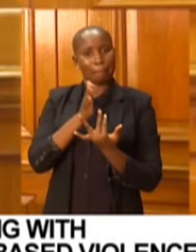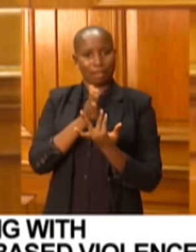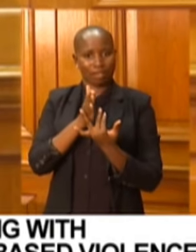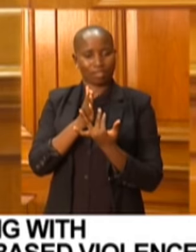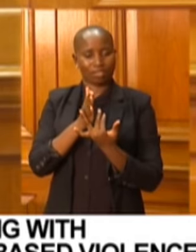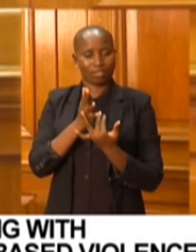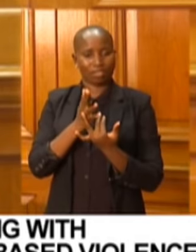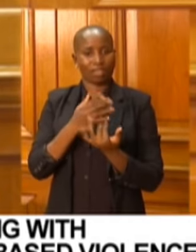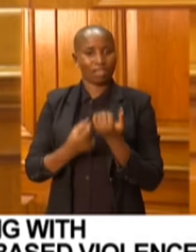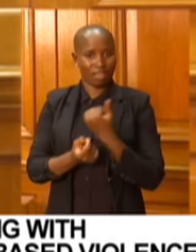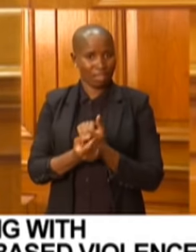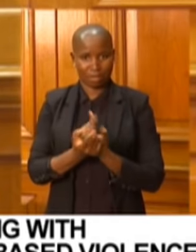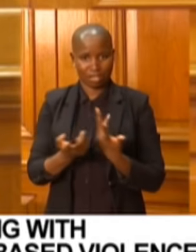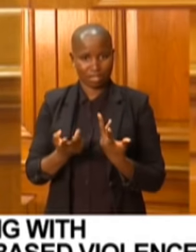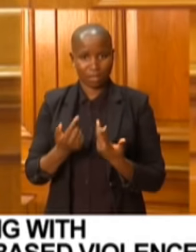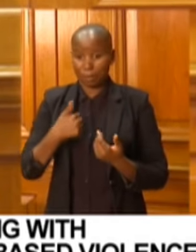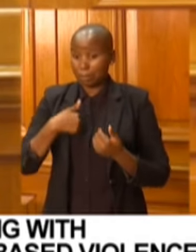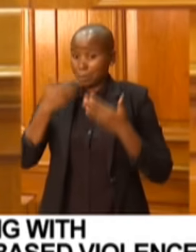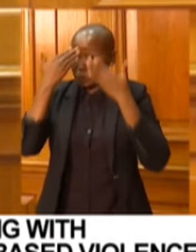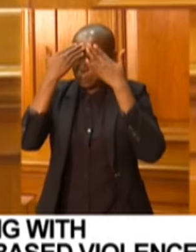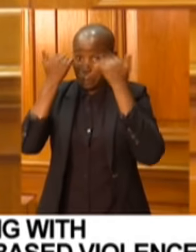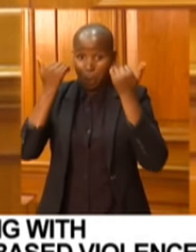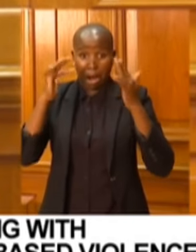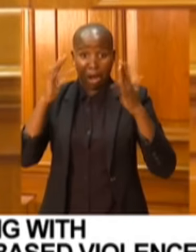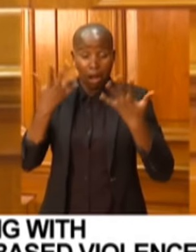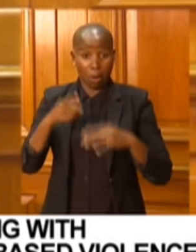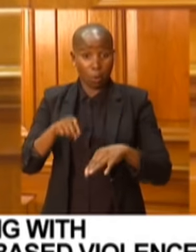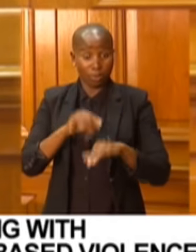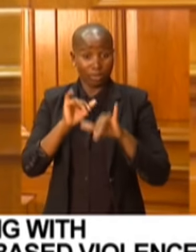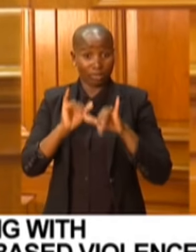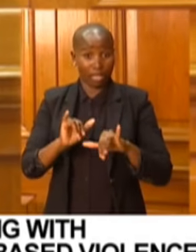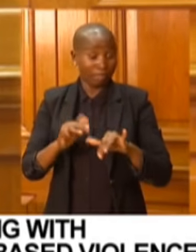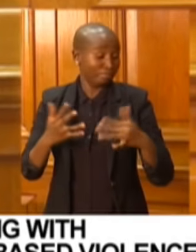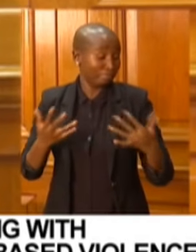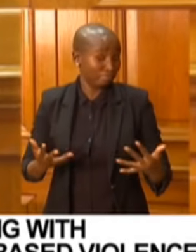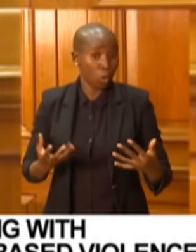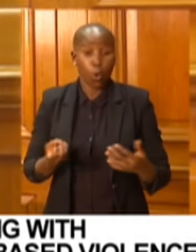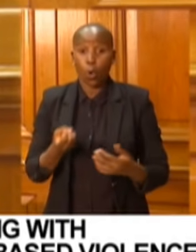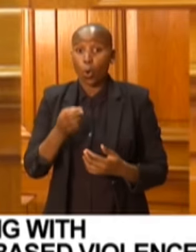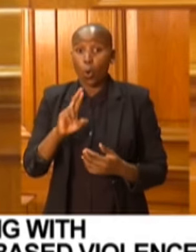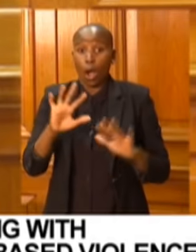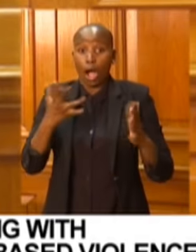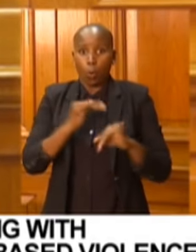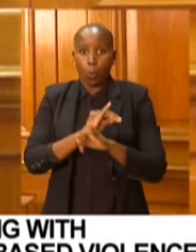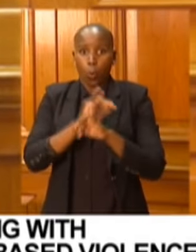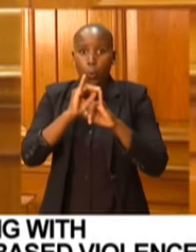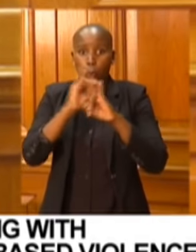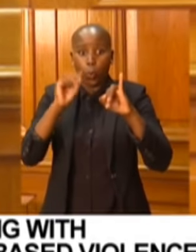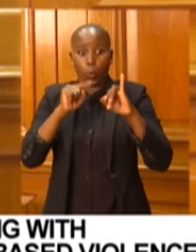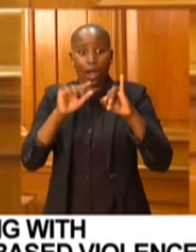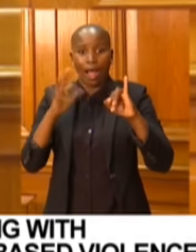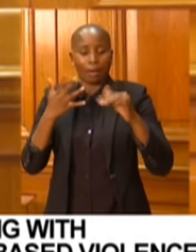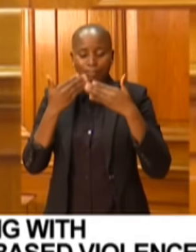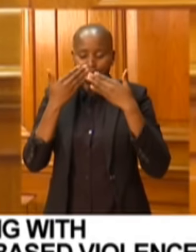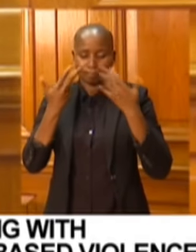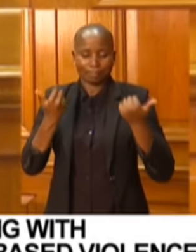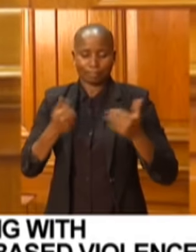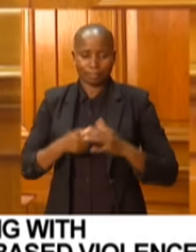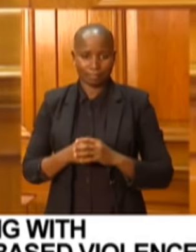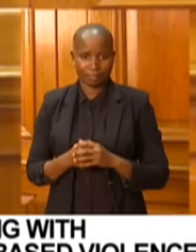We do not know how much longer it will last or how much worse it will get. But